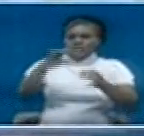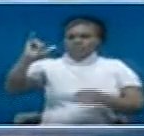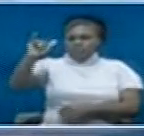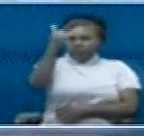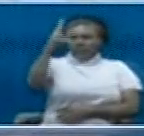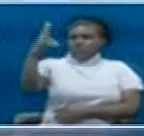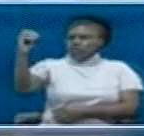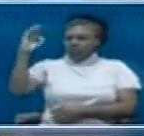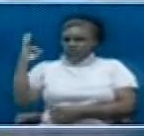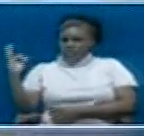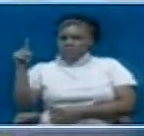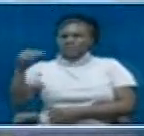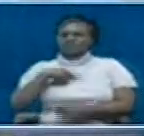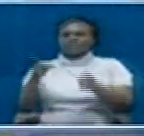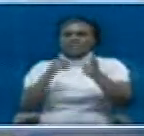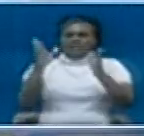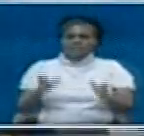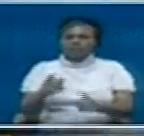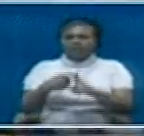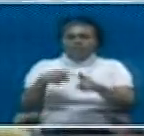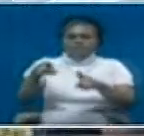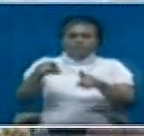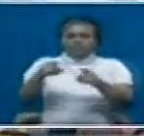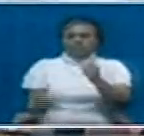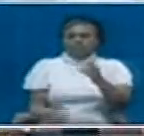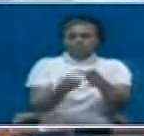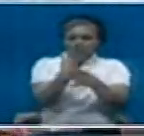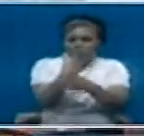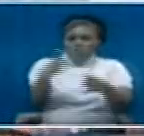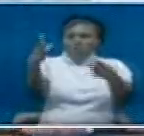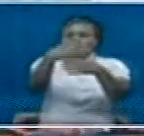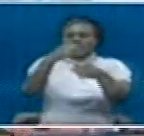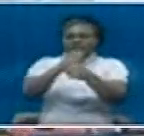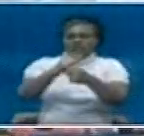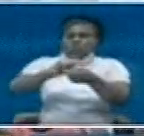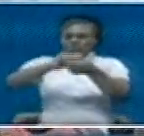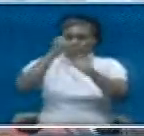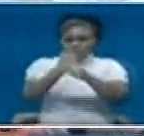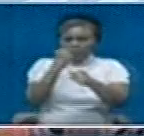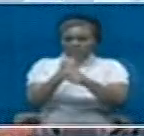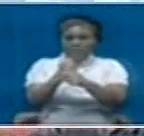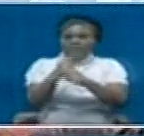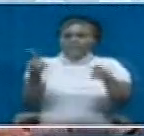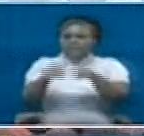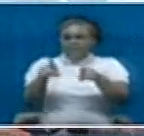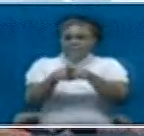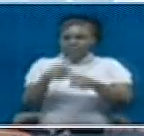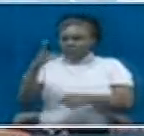Naikuni had served as managing director for Magadi Soda, where he set up the company's railway operation. Magadi Railways back